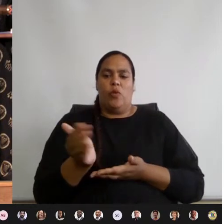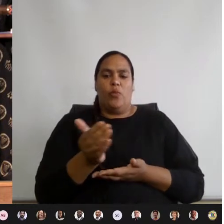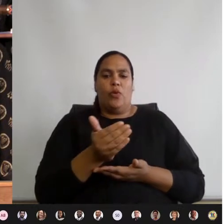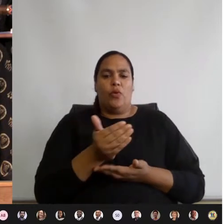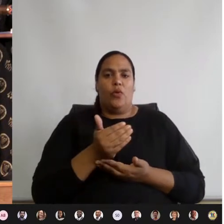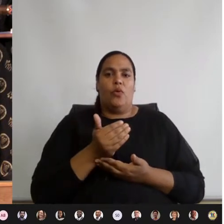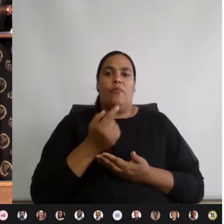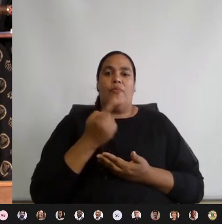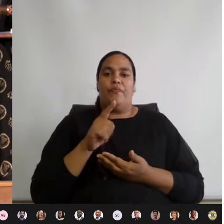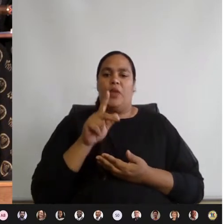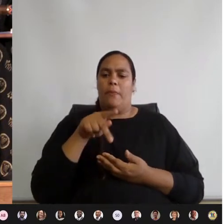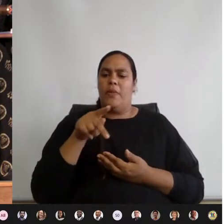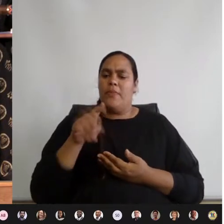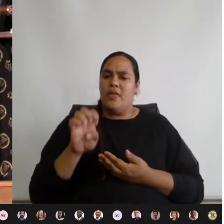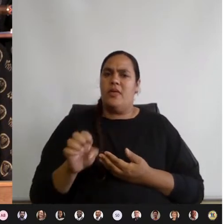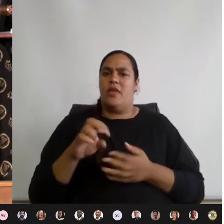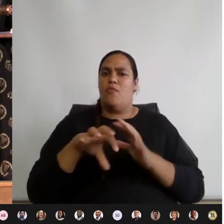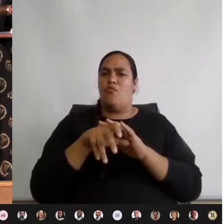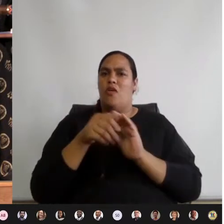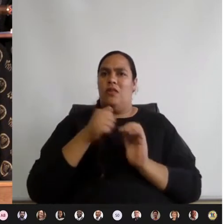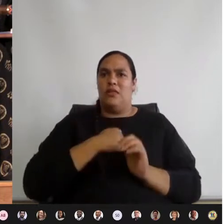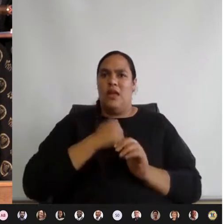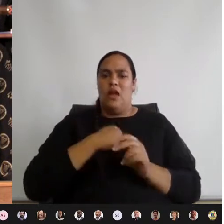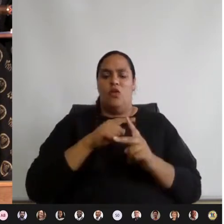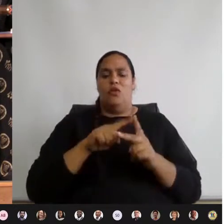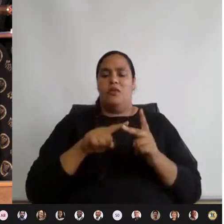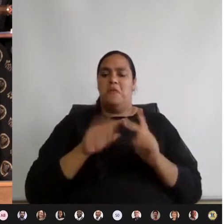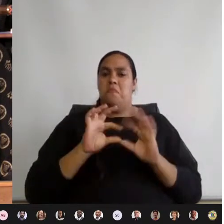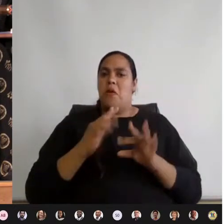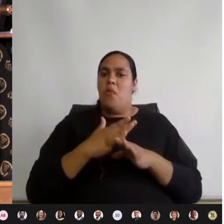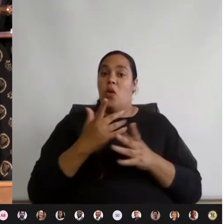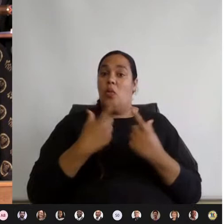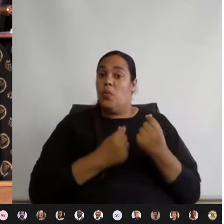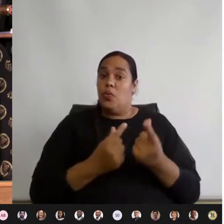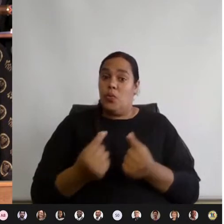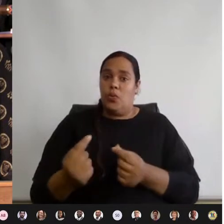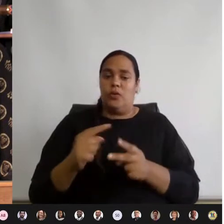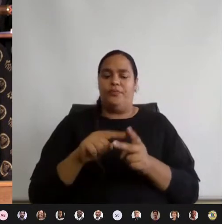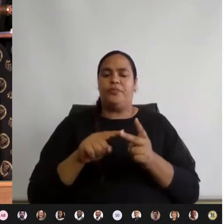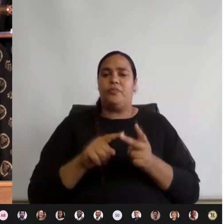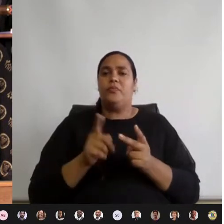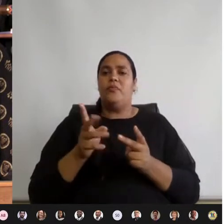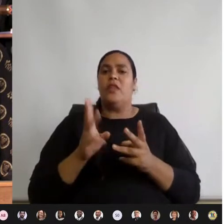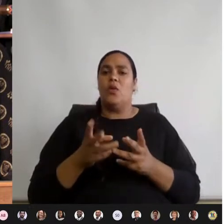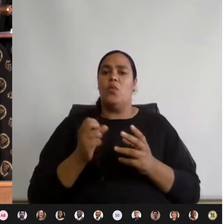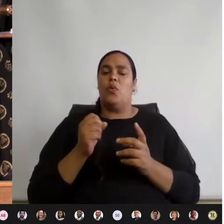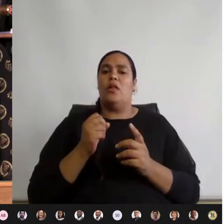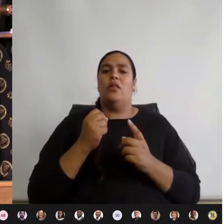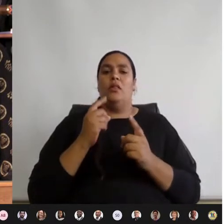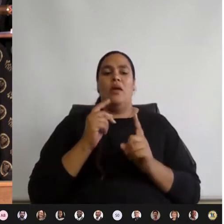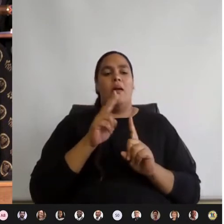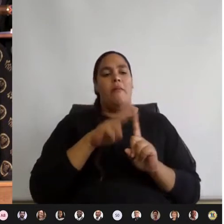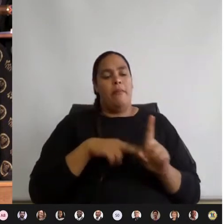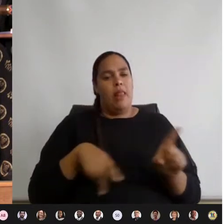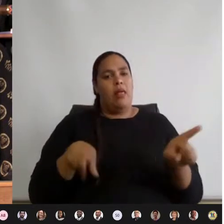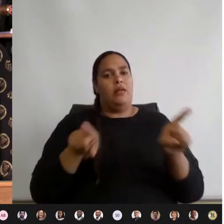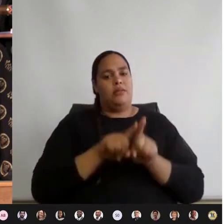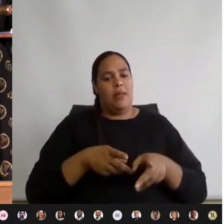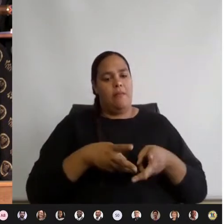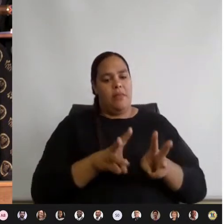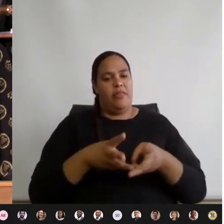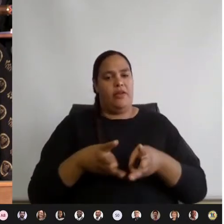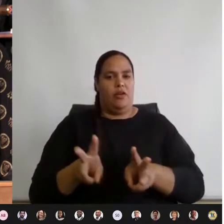for PPE in our province, the excellent work that they've done. They're going to be applying exactly their same